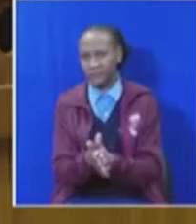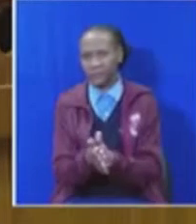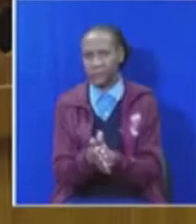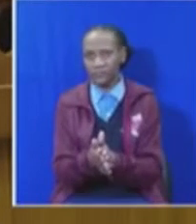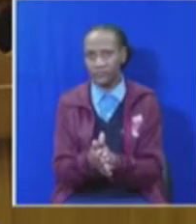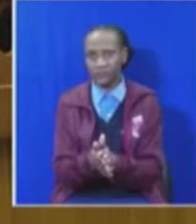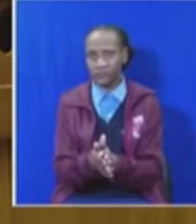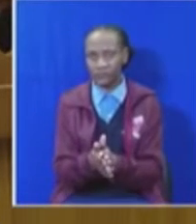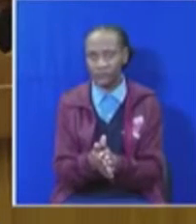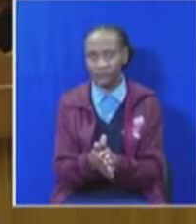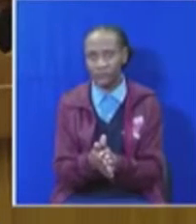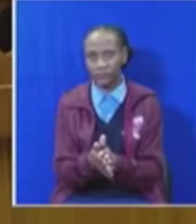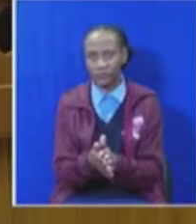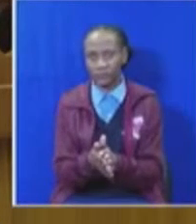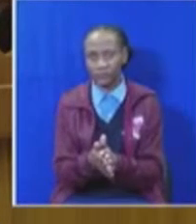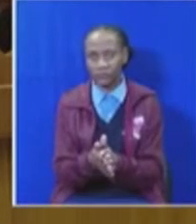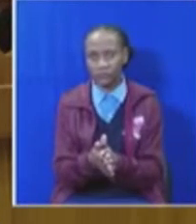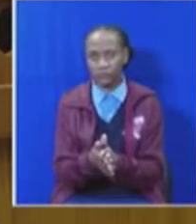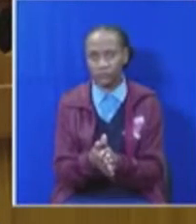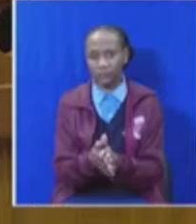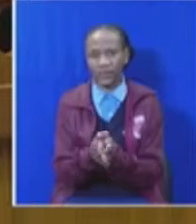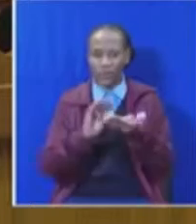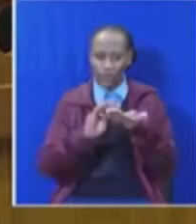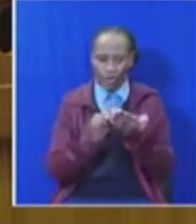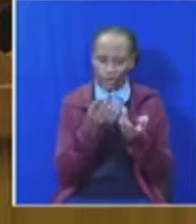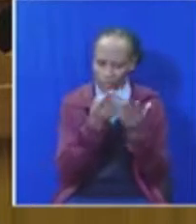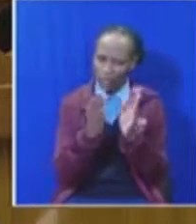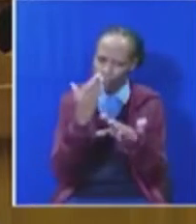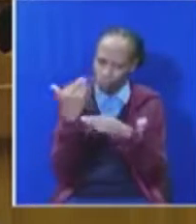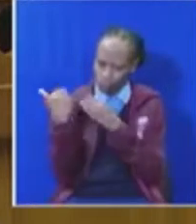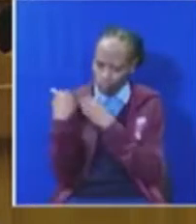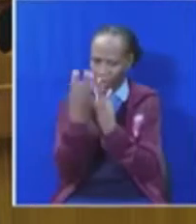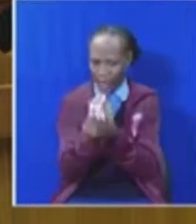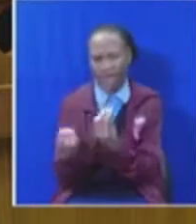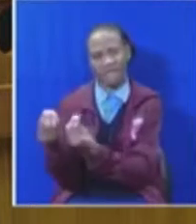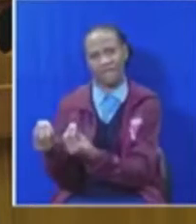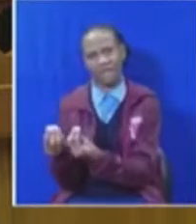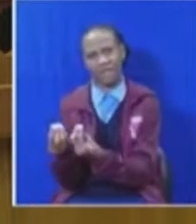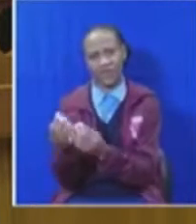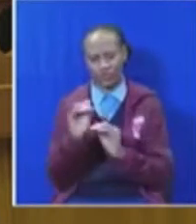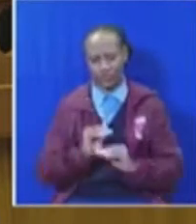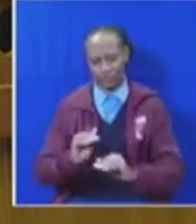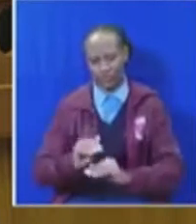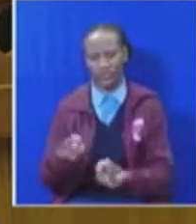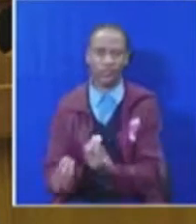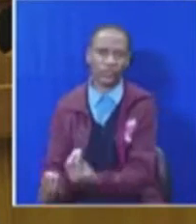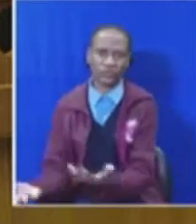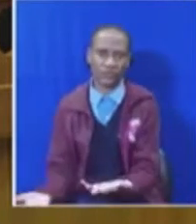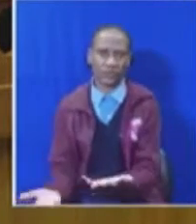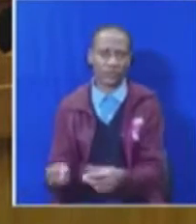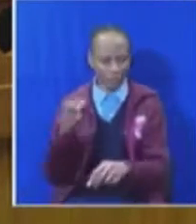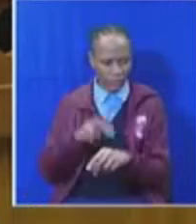the Justice Portfolio Committee pointed out. Society as a whole needs to play a far greater role in this whole issue. And we need